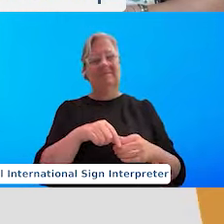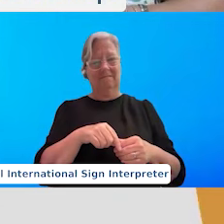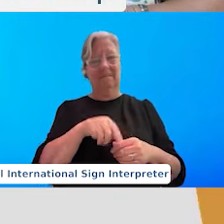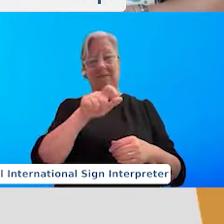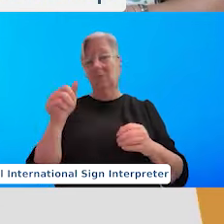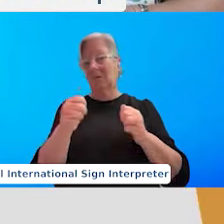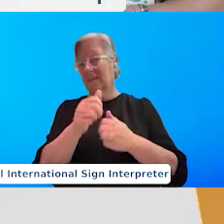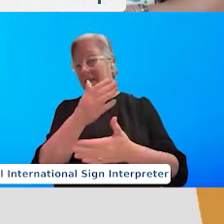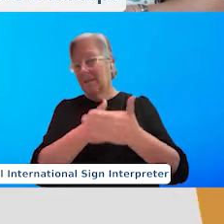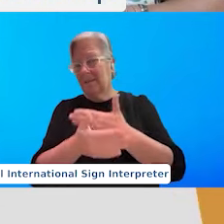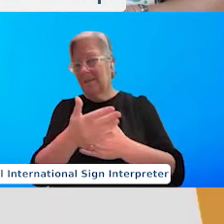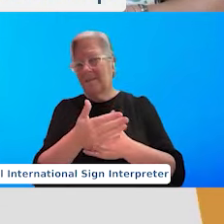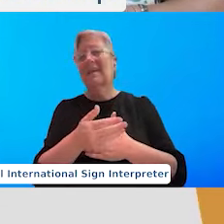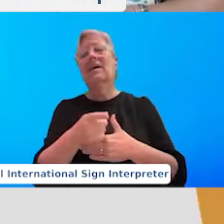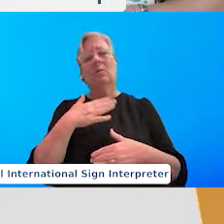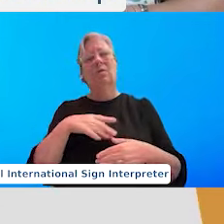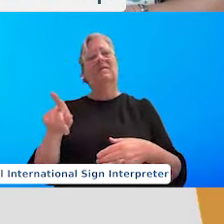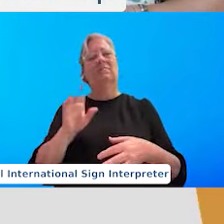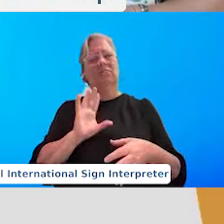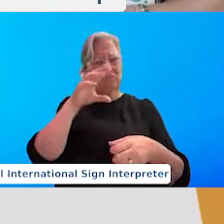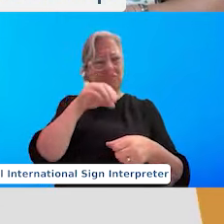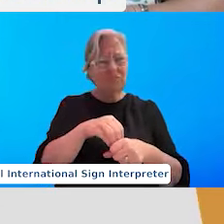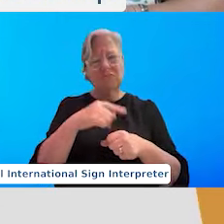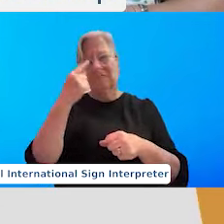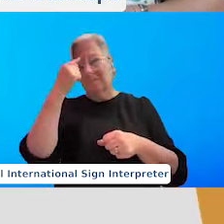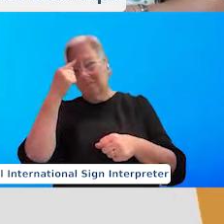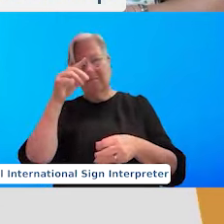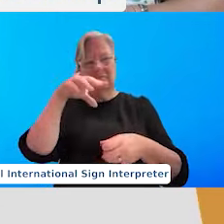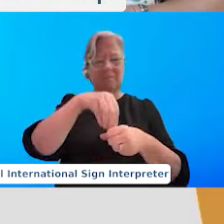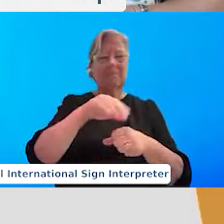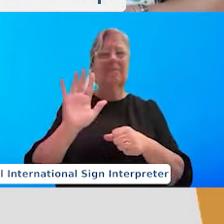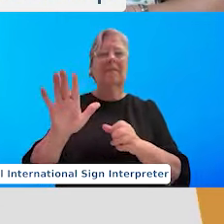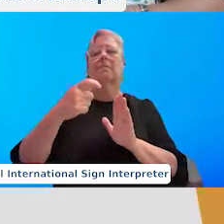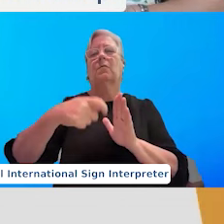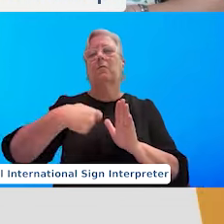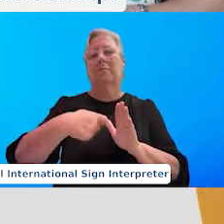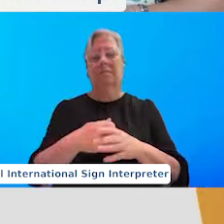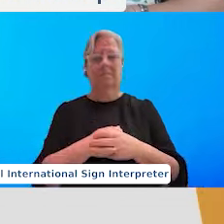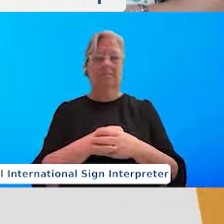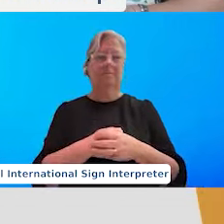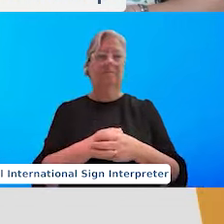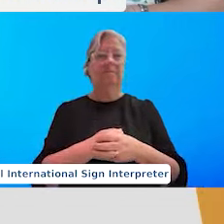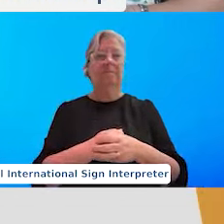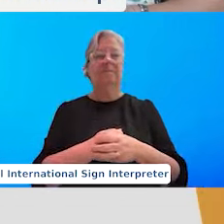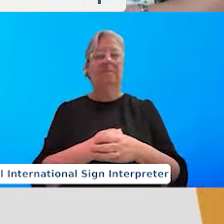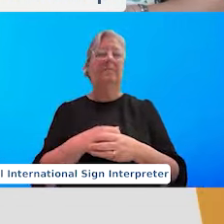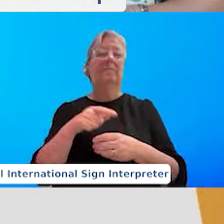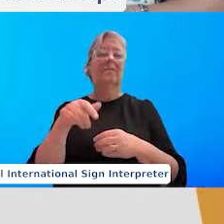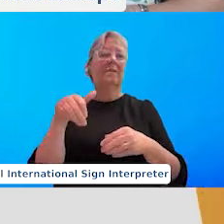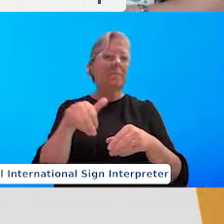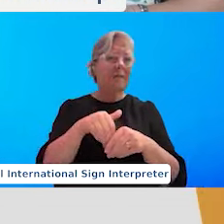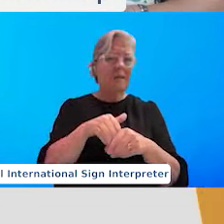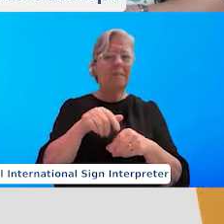the opportunities which come with these trainings, to share to government, to provide them with